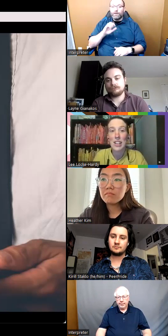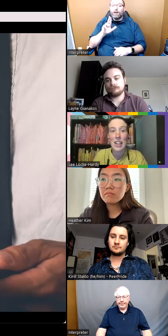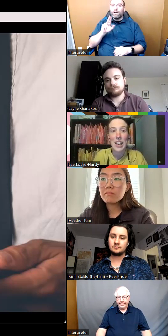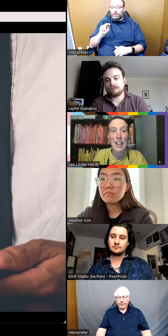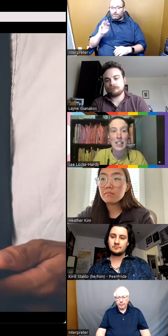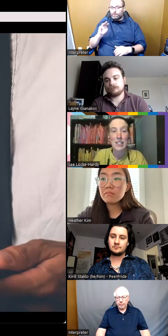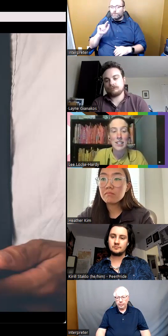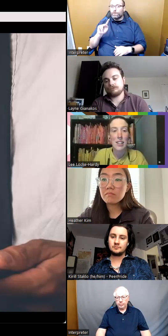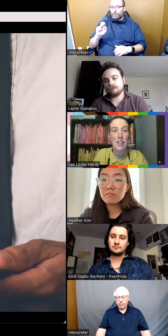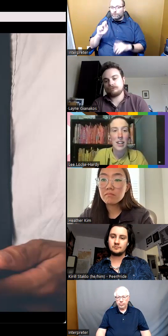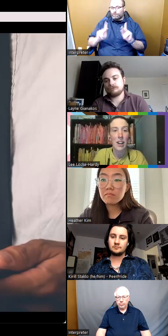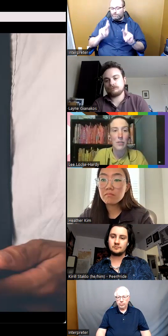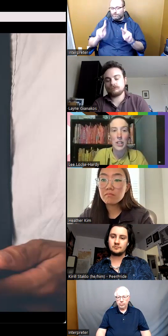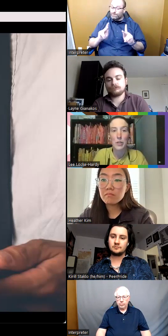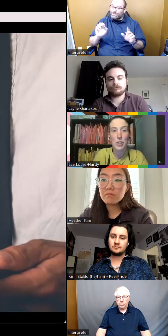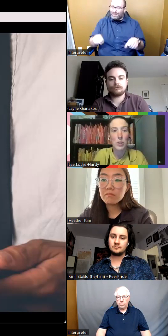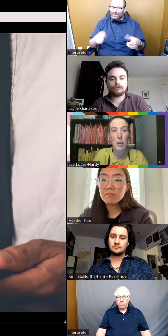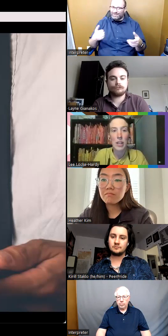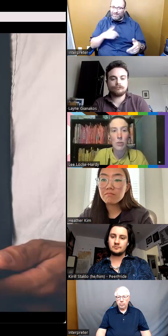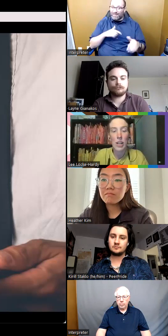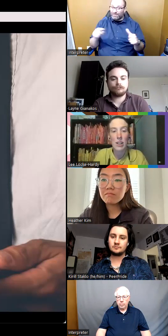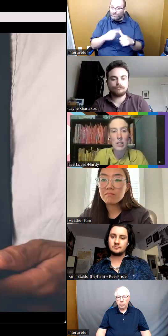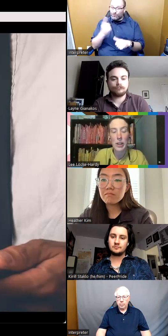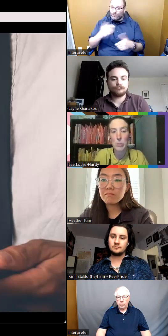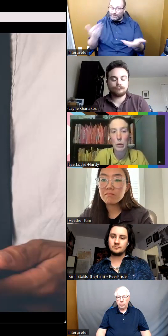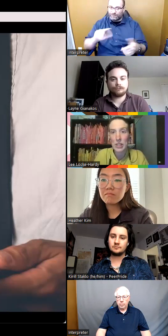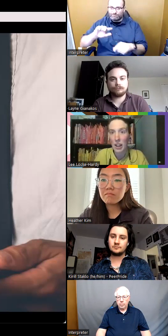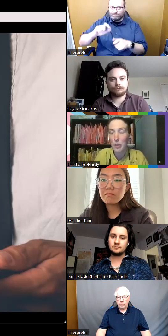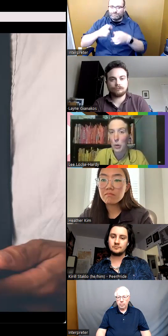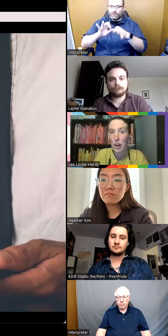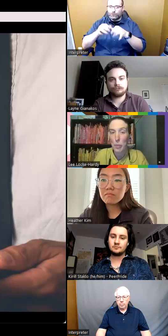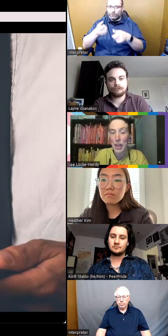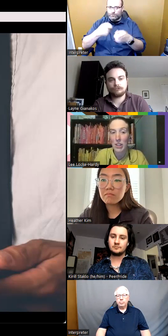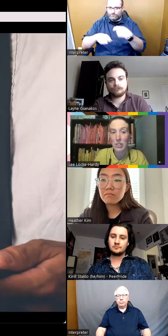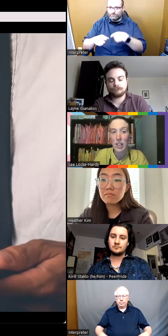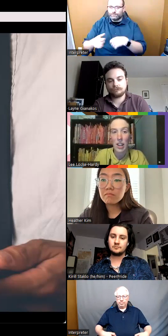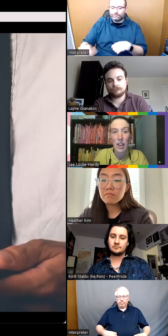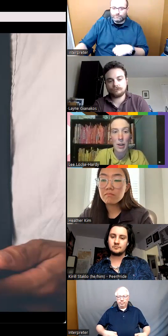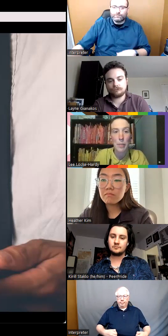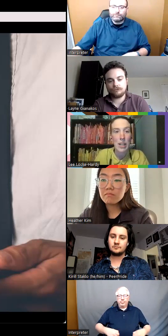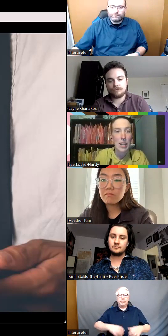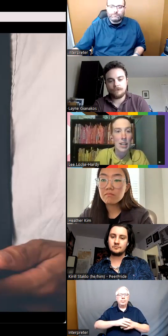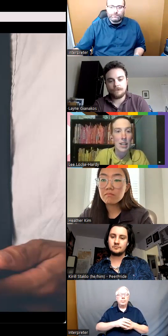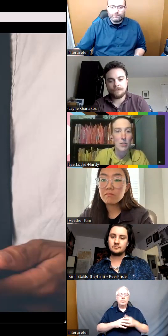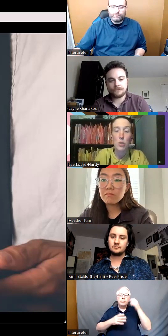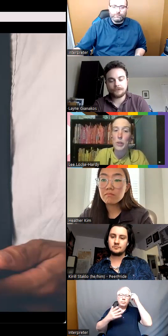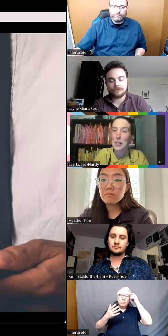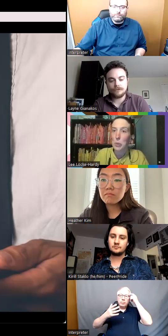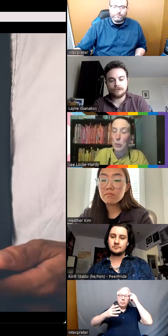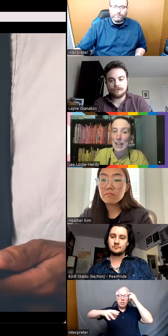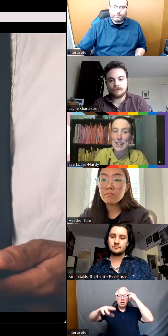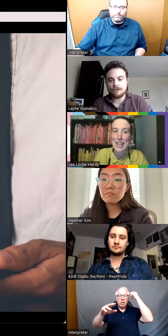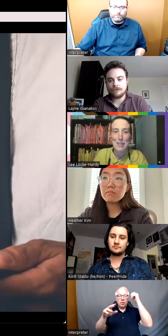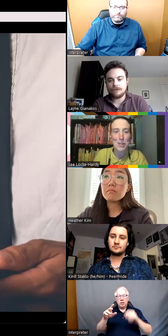individuals. And yeah, we got the first one coming in right here. So I can pose that for our panel. It's from